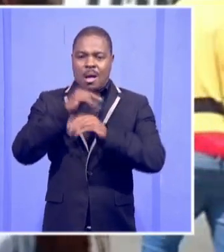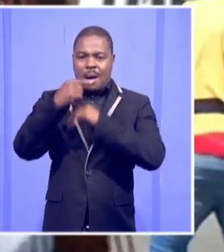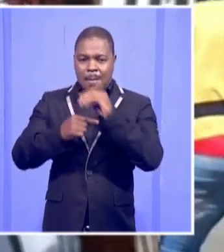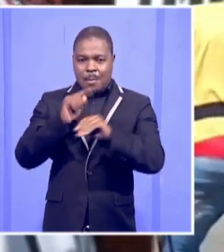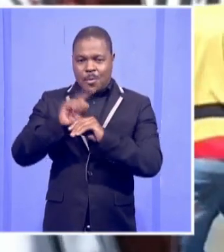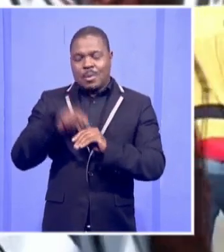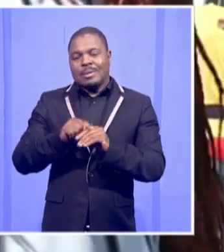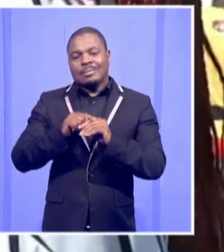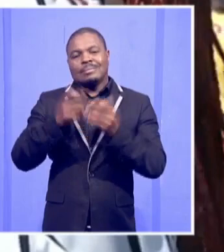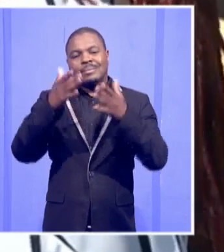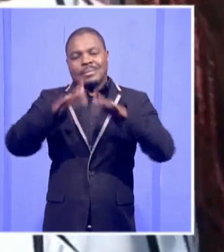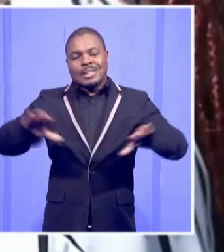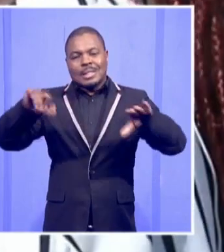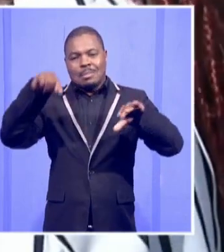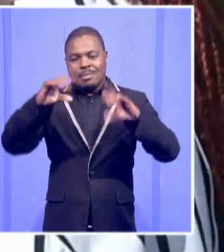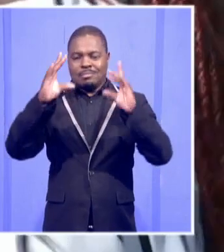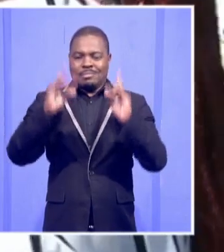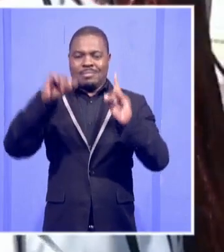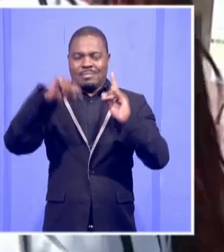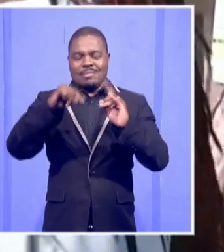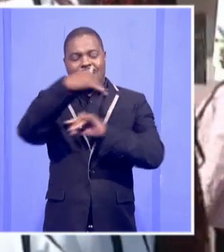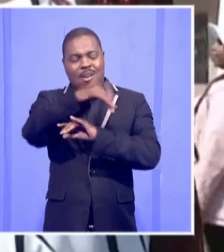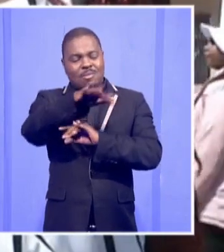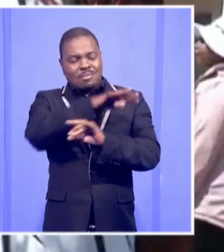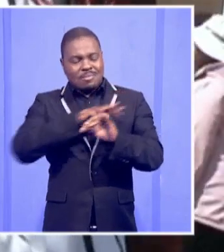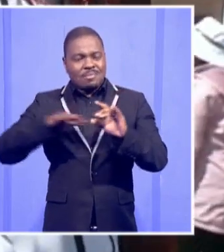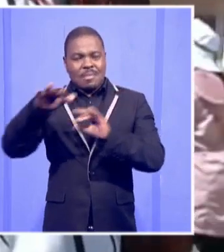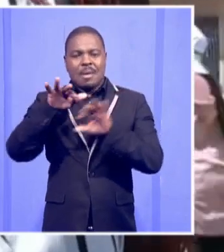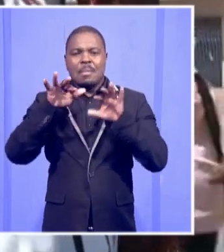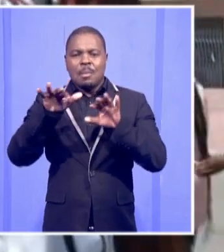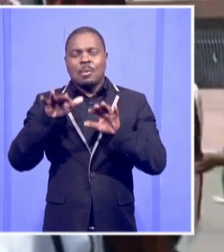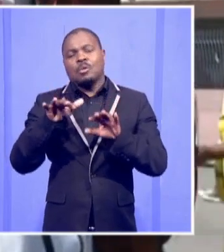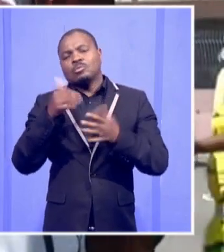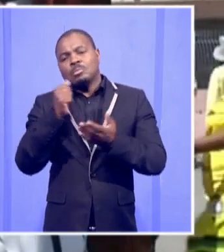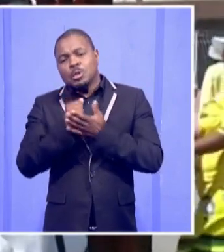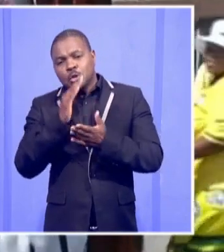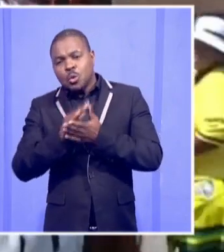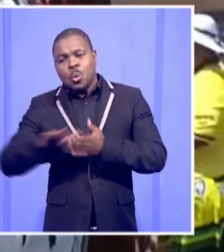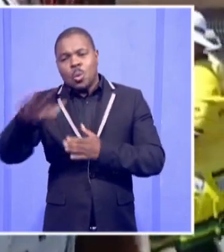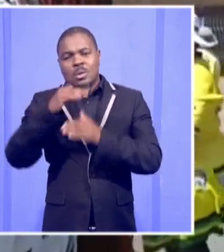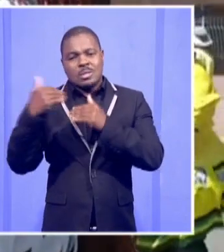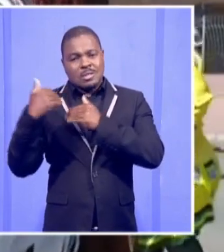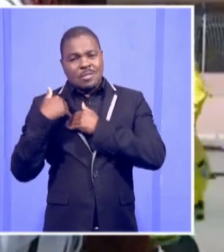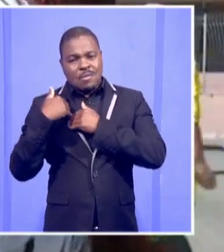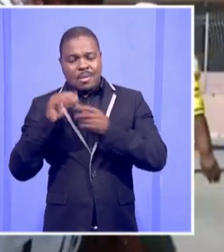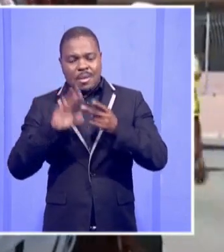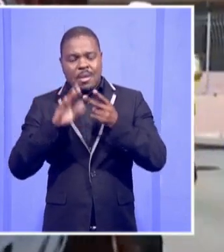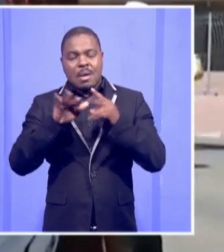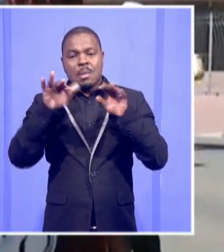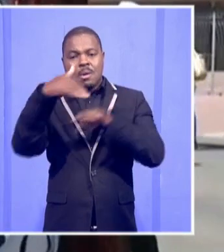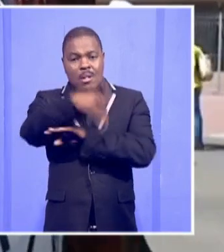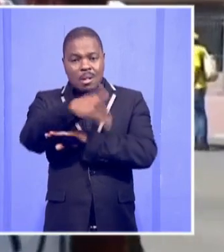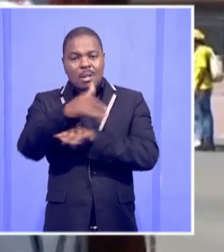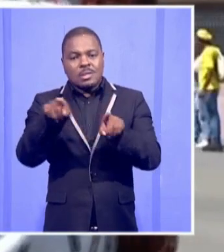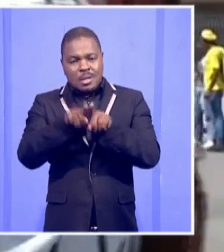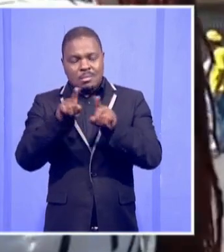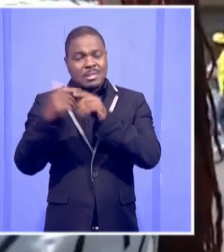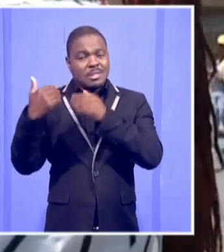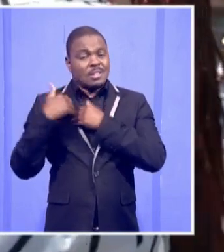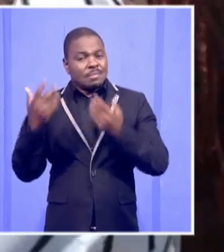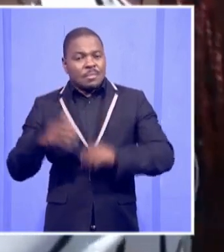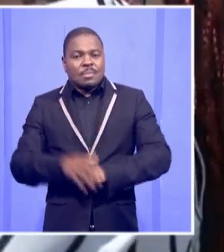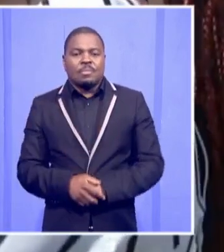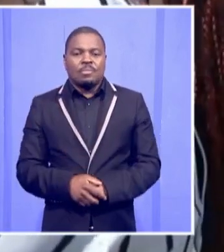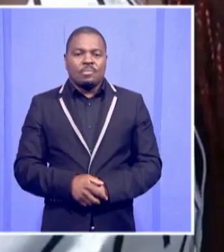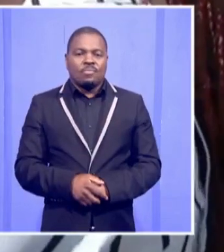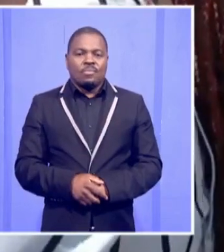plans have they made to ensure that the people who are here are safe and the people who are outside the stadium are also safe?